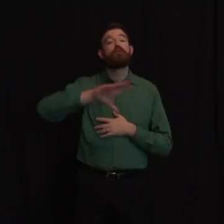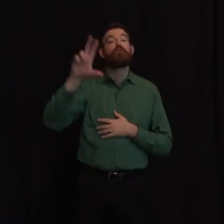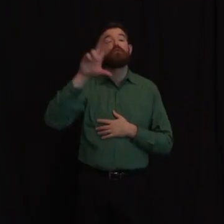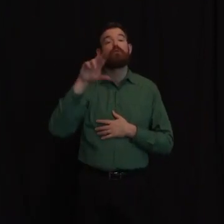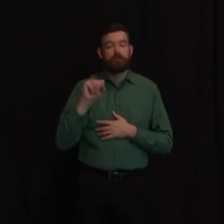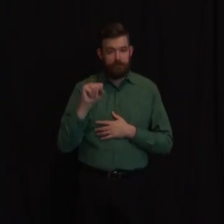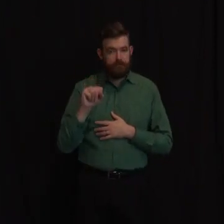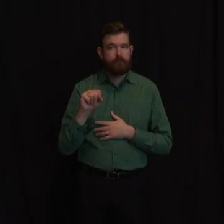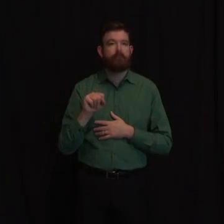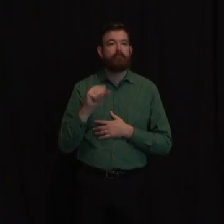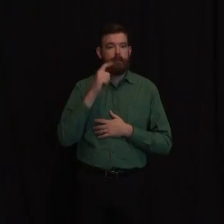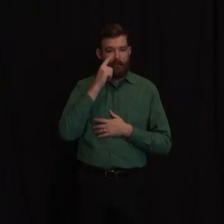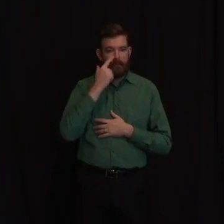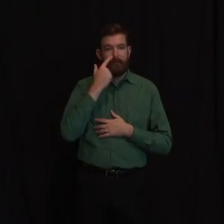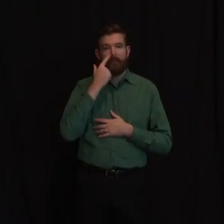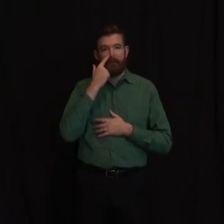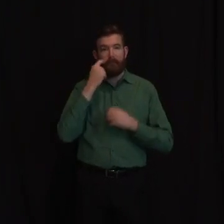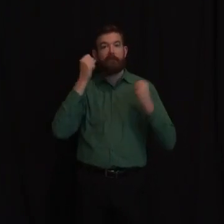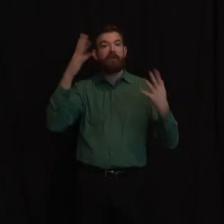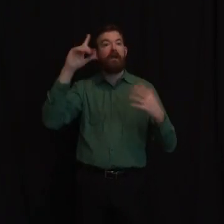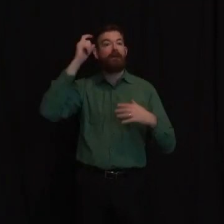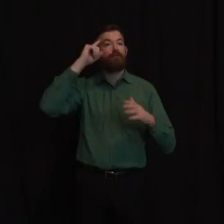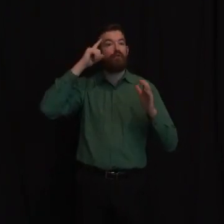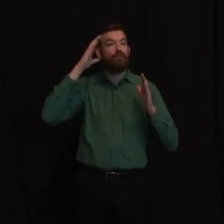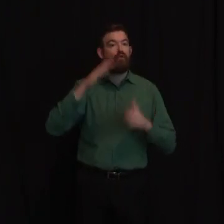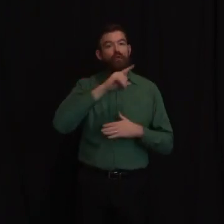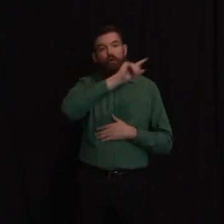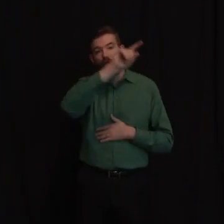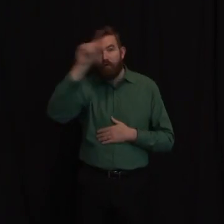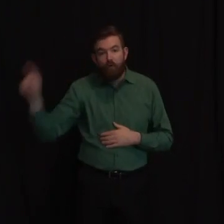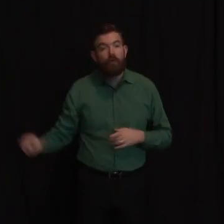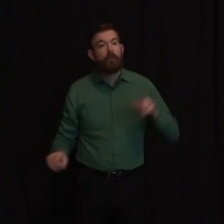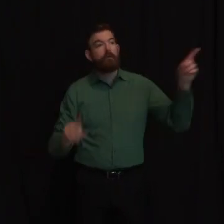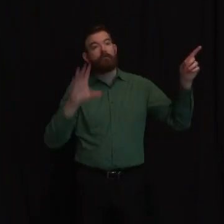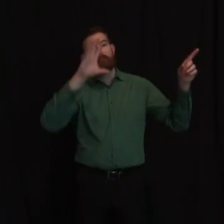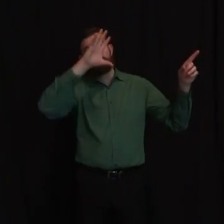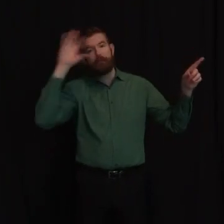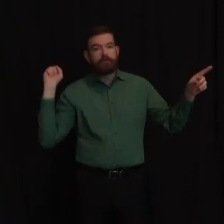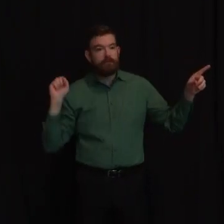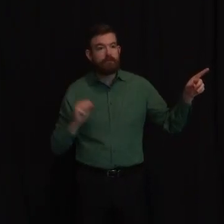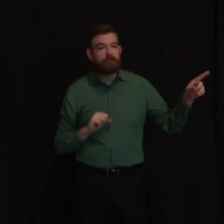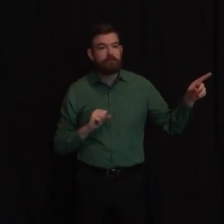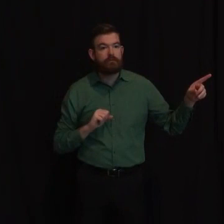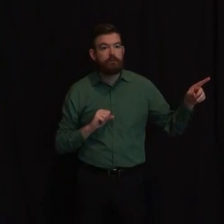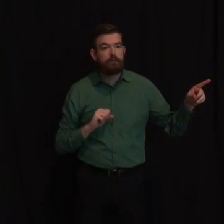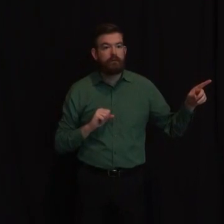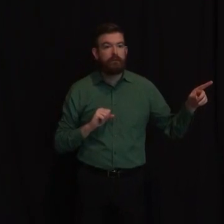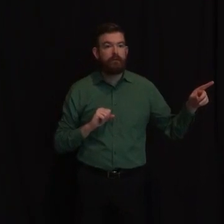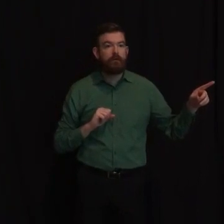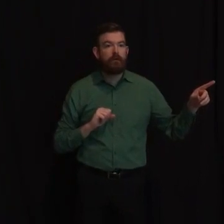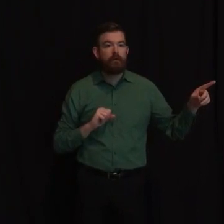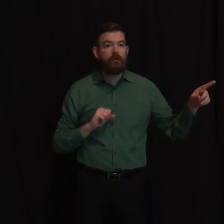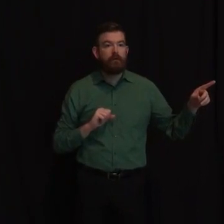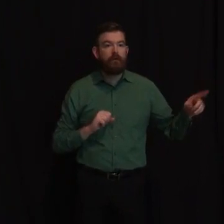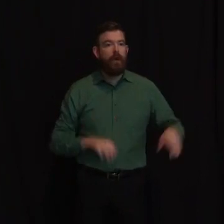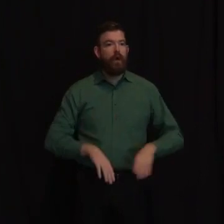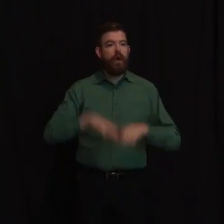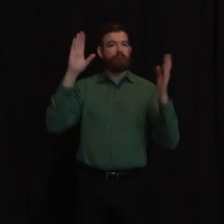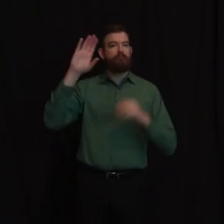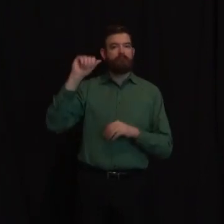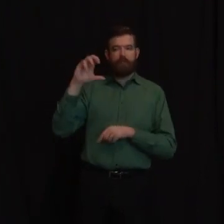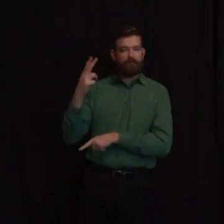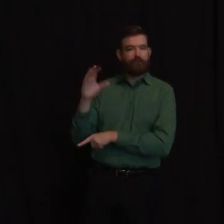lots of the governors and the president, everyone's being positive. They opened the beaches in Jacksonville. How do